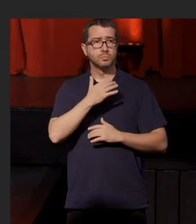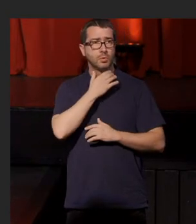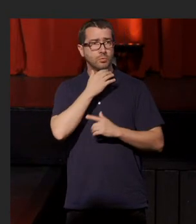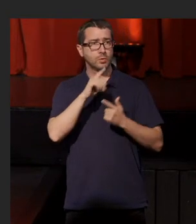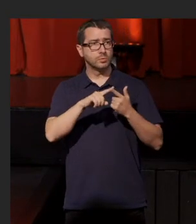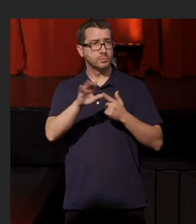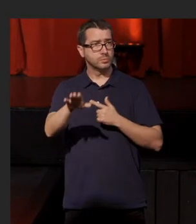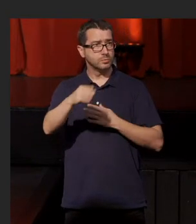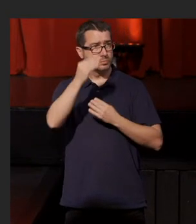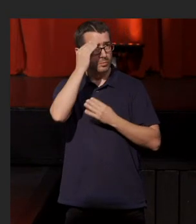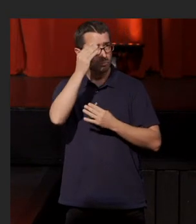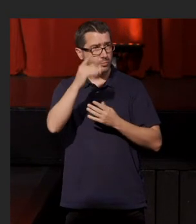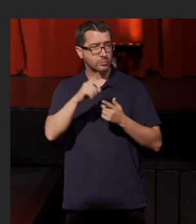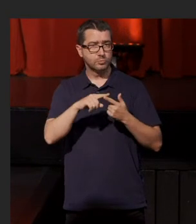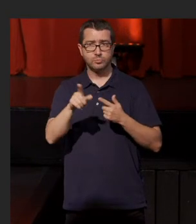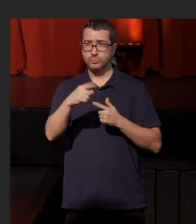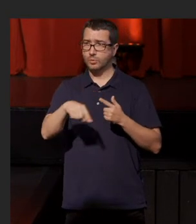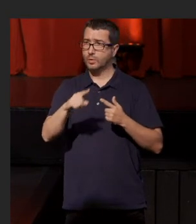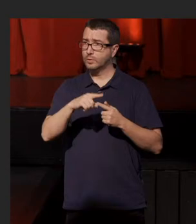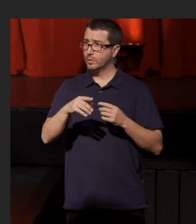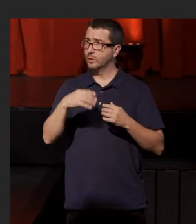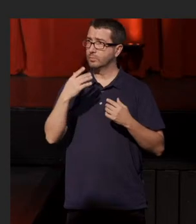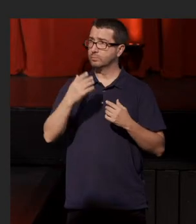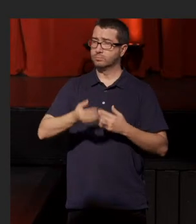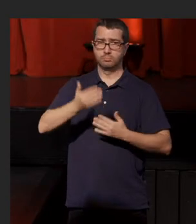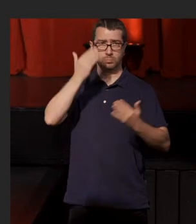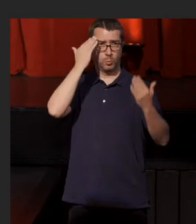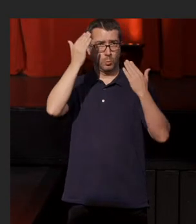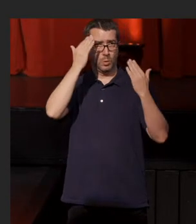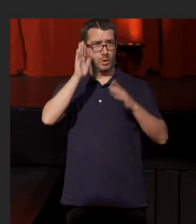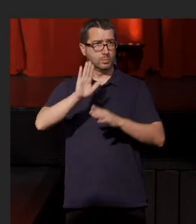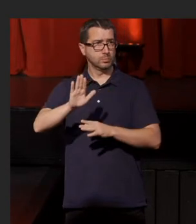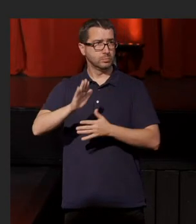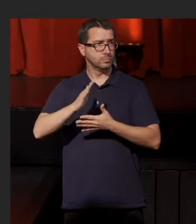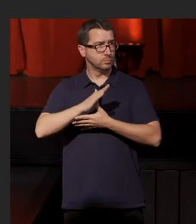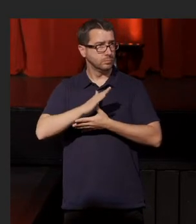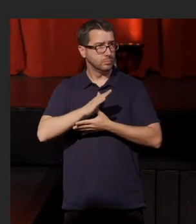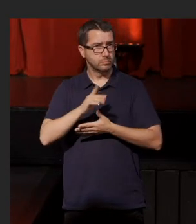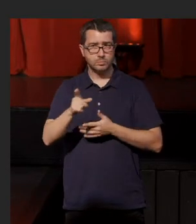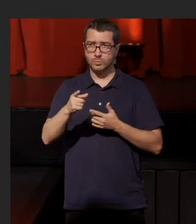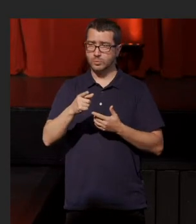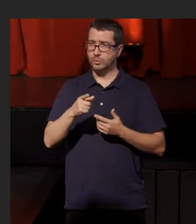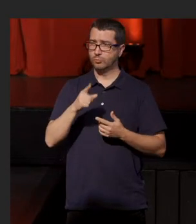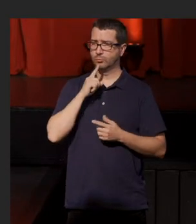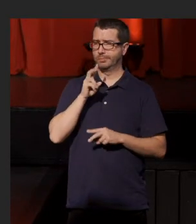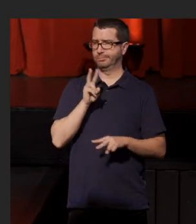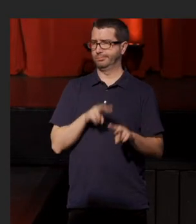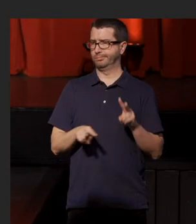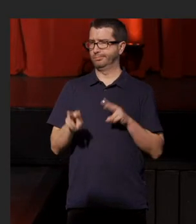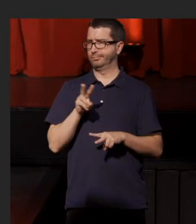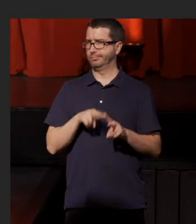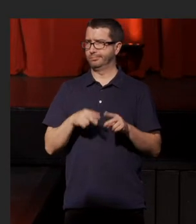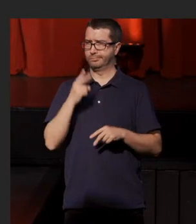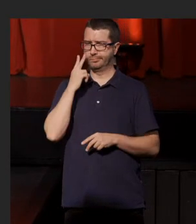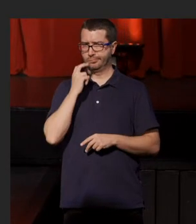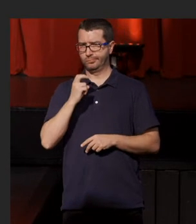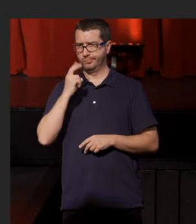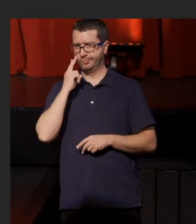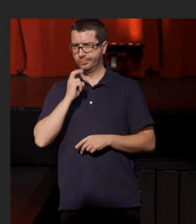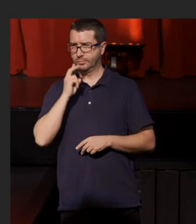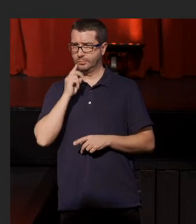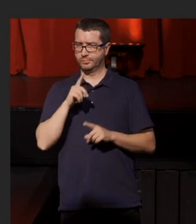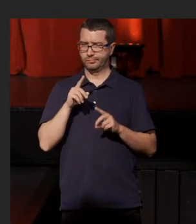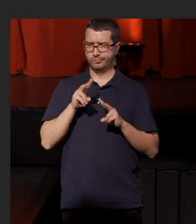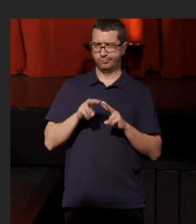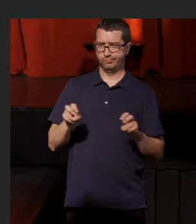environments are the ones who are most digitally literate. They're most aware. They're most critical and skeptical. And being critical and